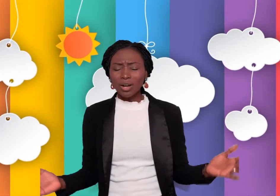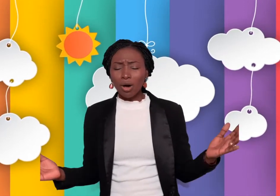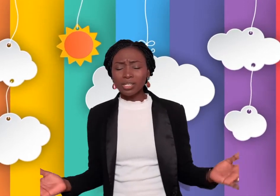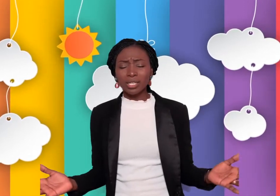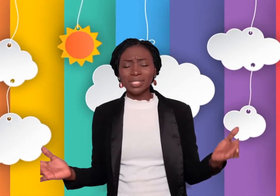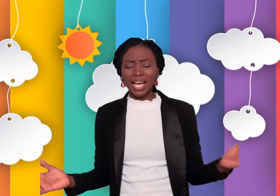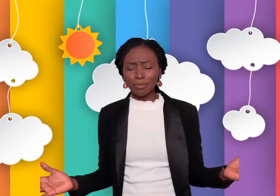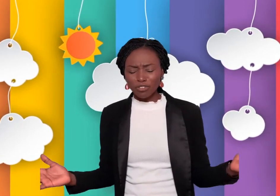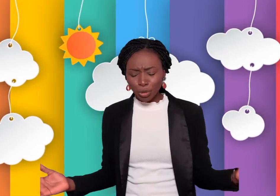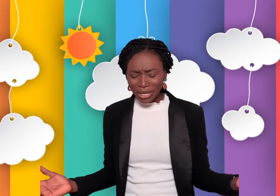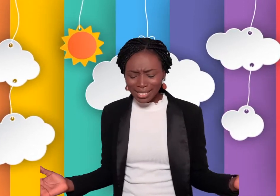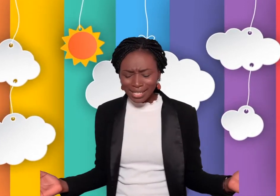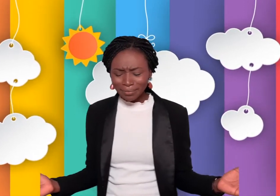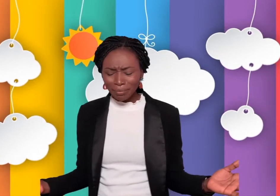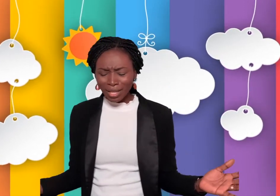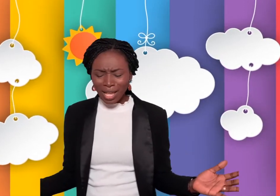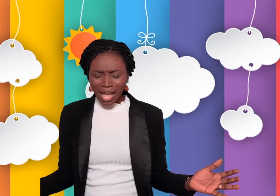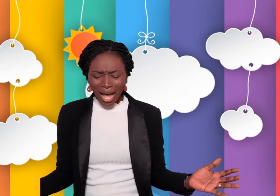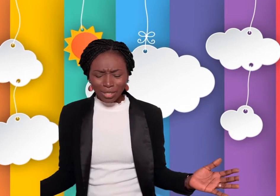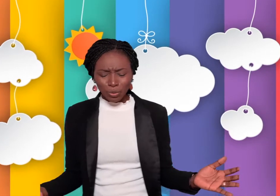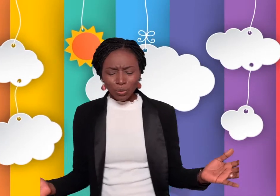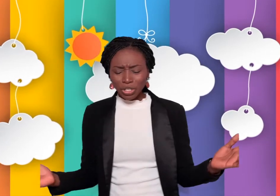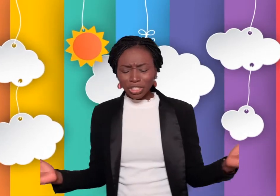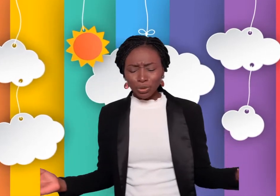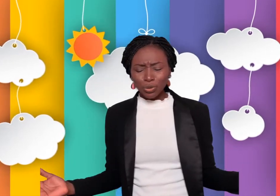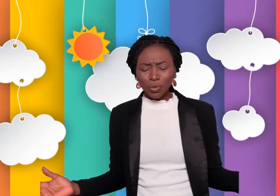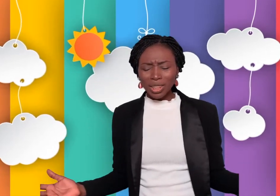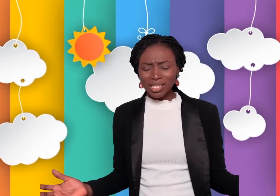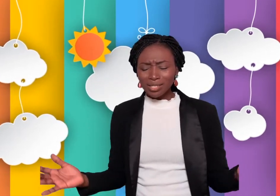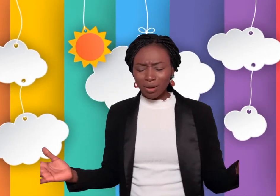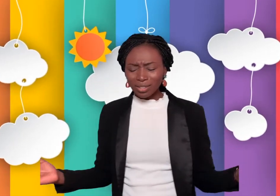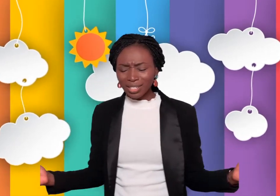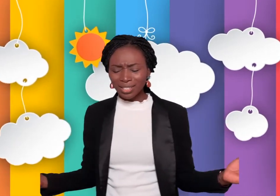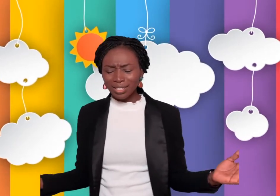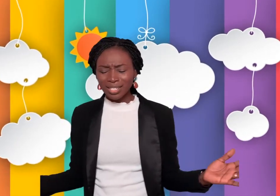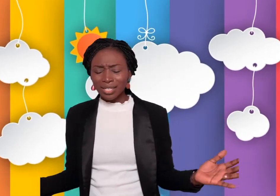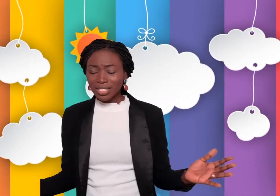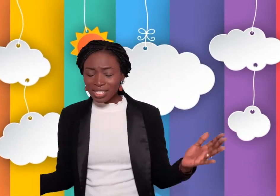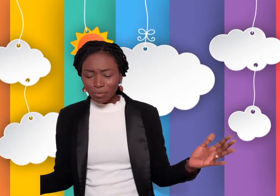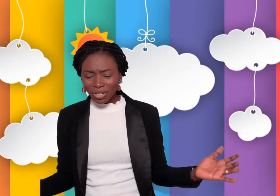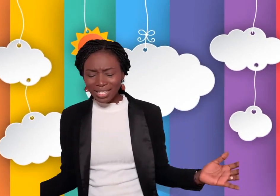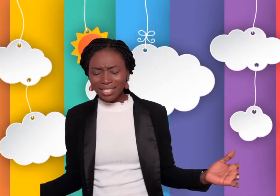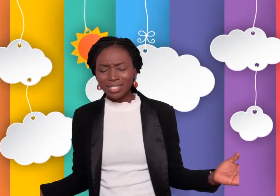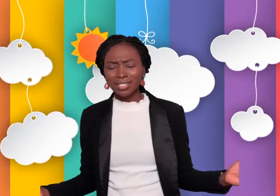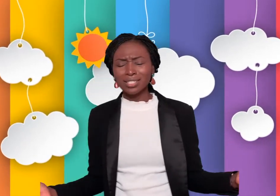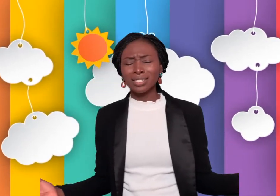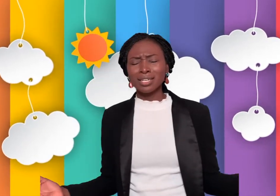For that awesome time of praise as we worship you with this song this